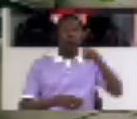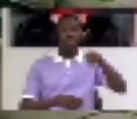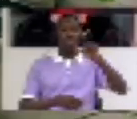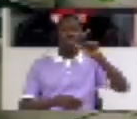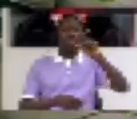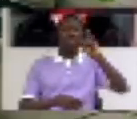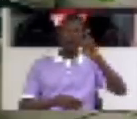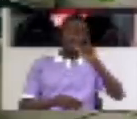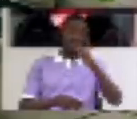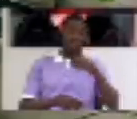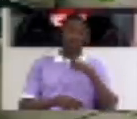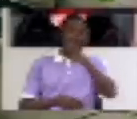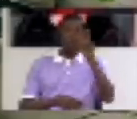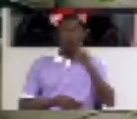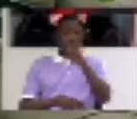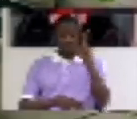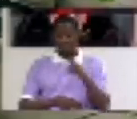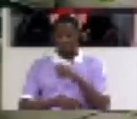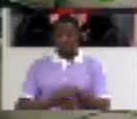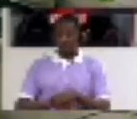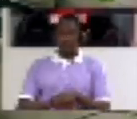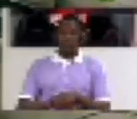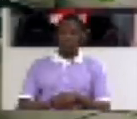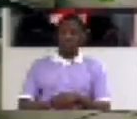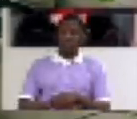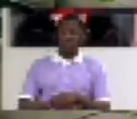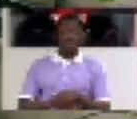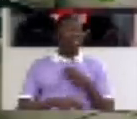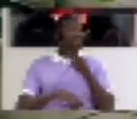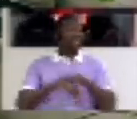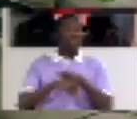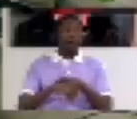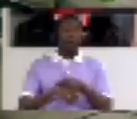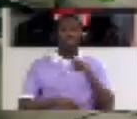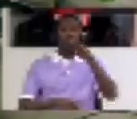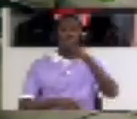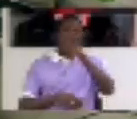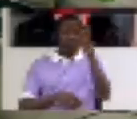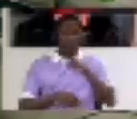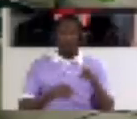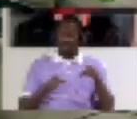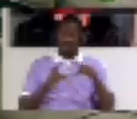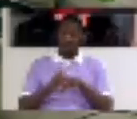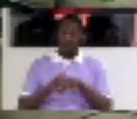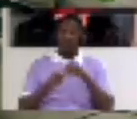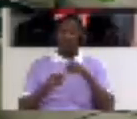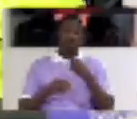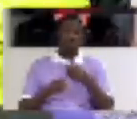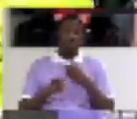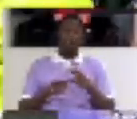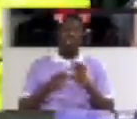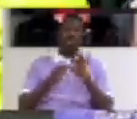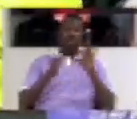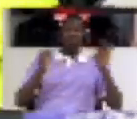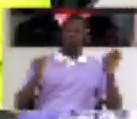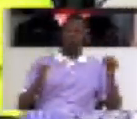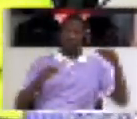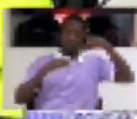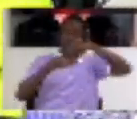I can say the National Assembly then was an extension of an NIA by then.